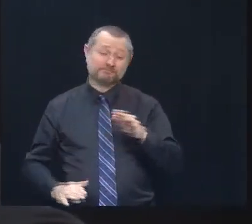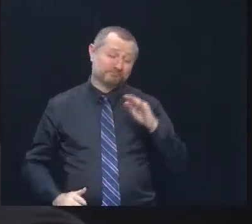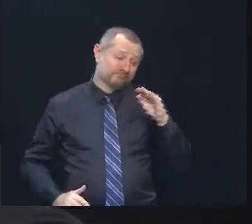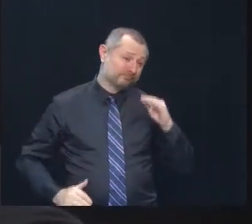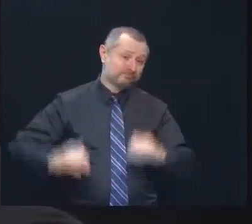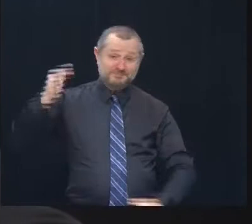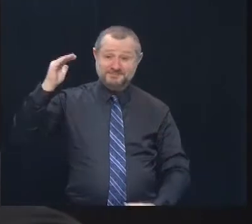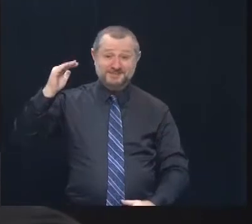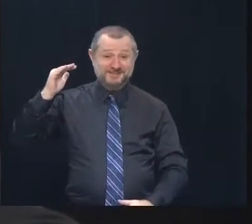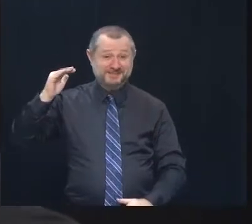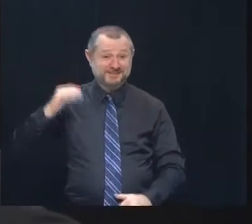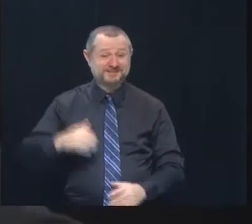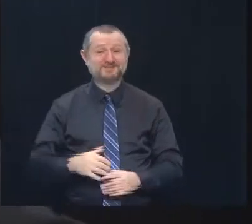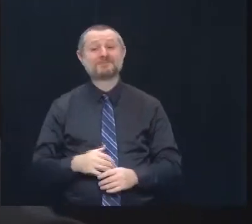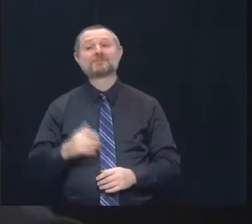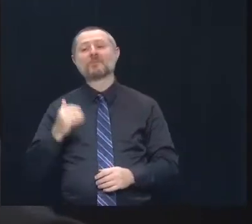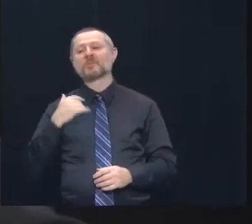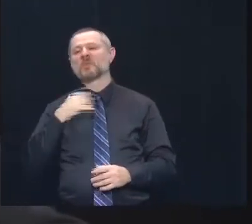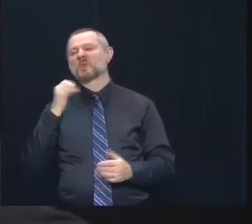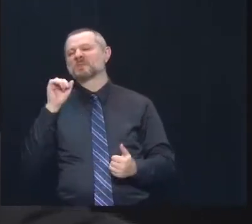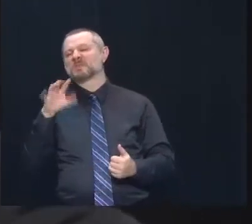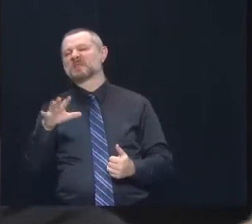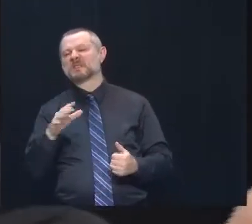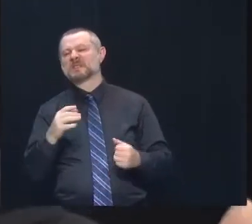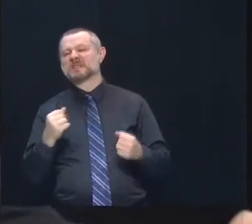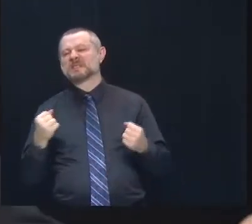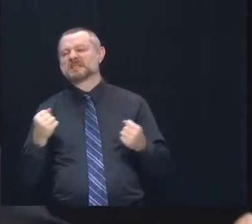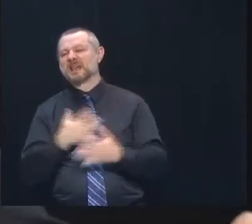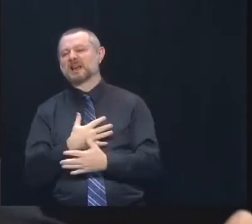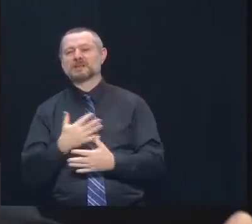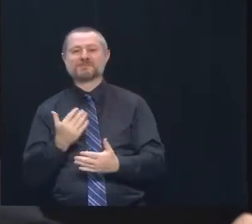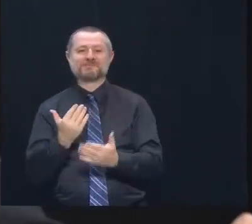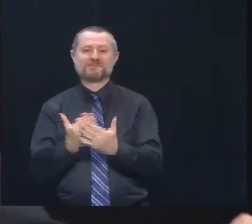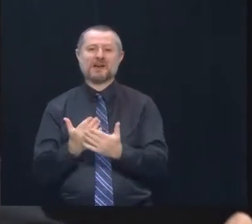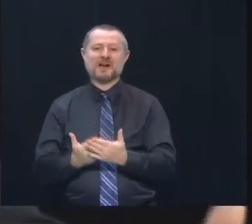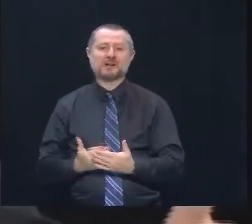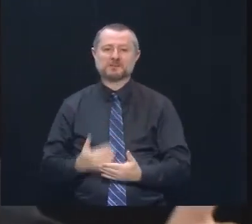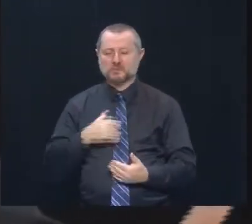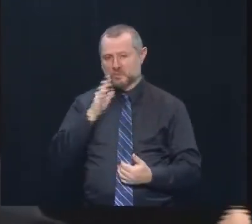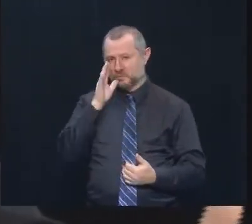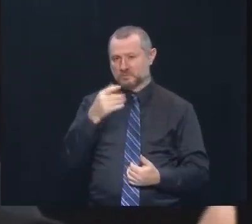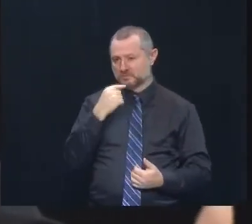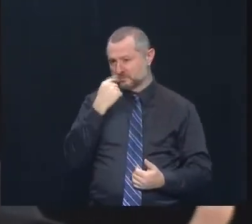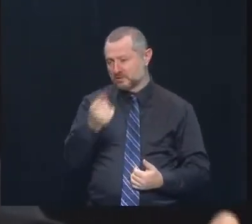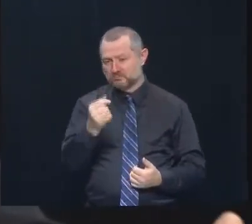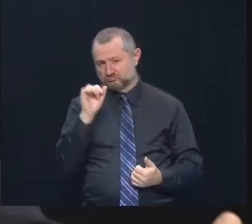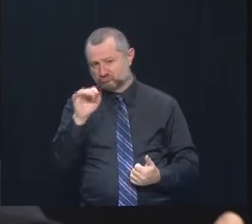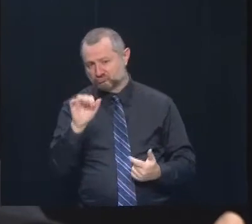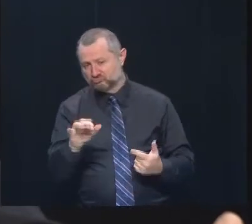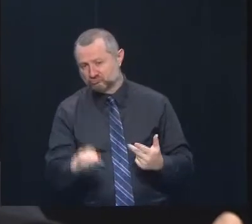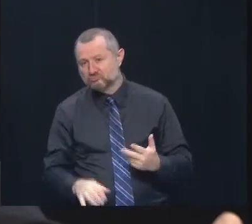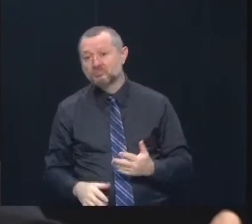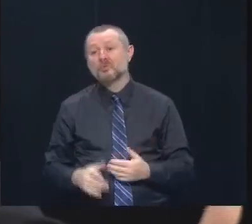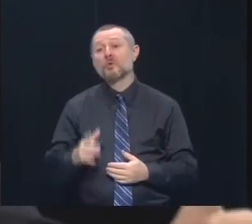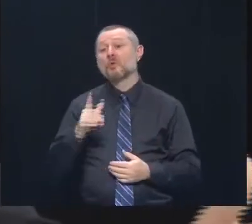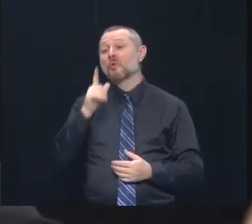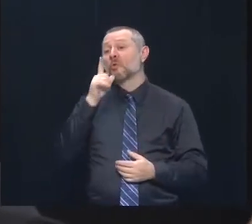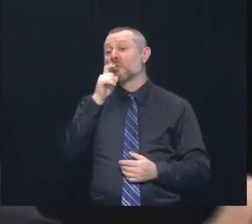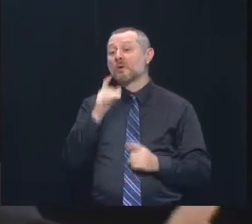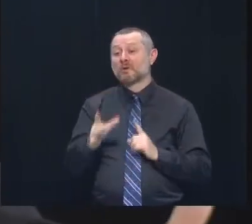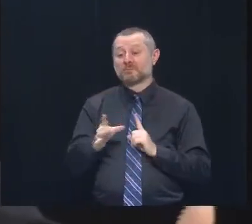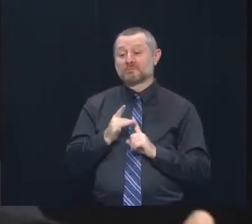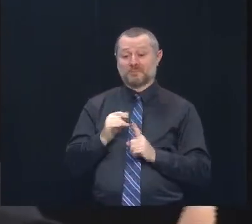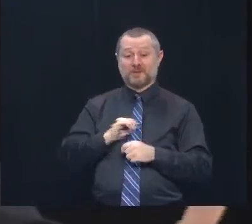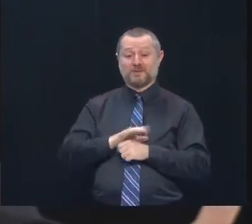You want to hear something frightening and something that should trouble everyone? Death rate from COVID was